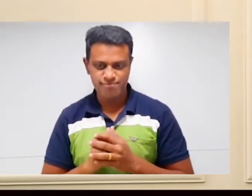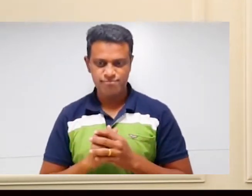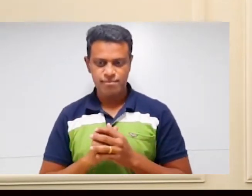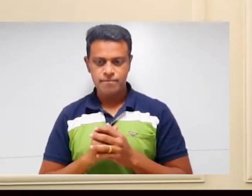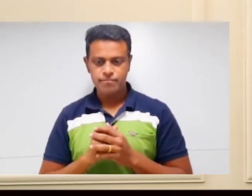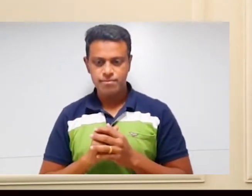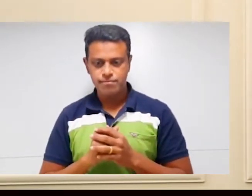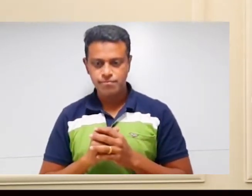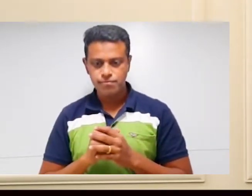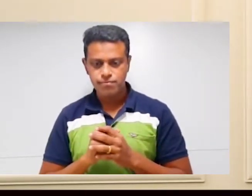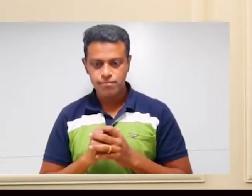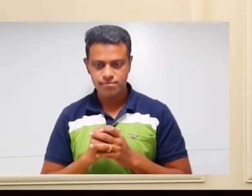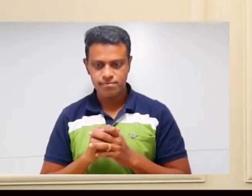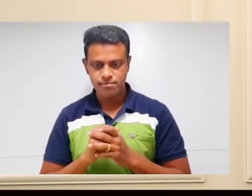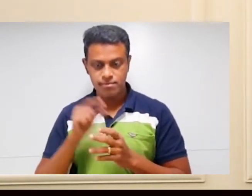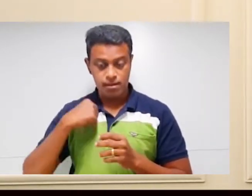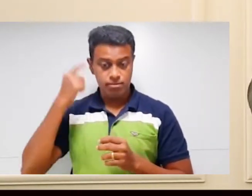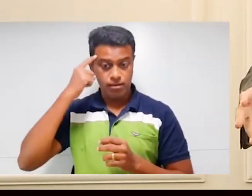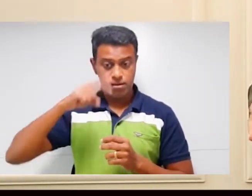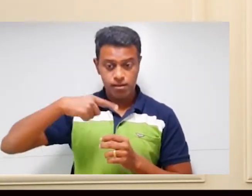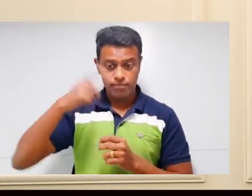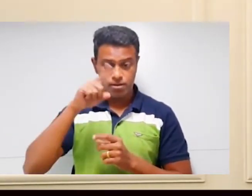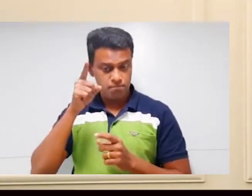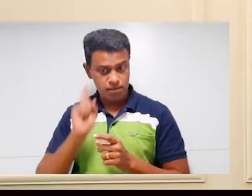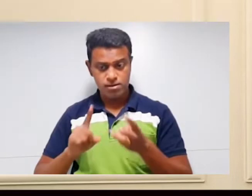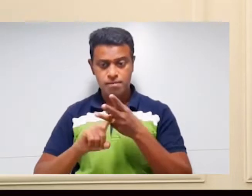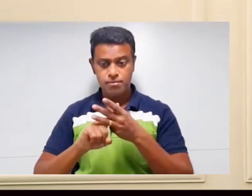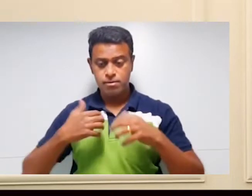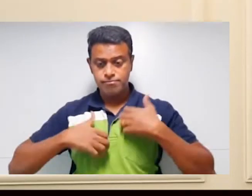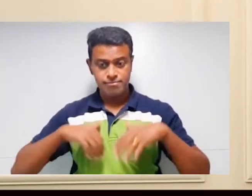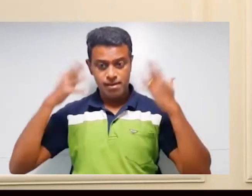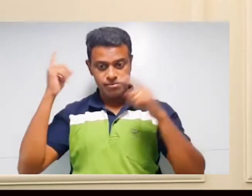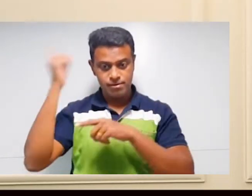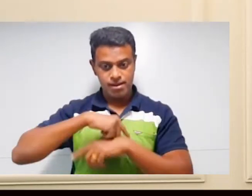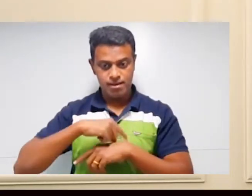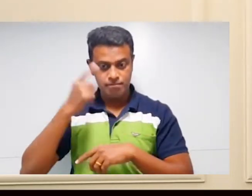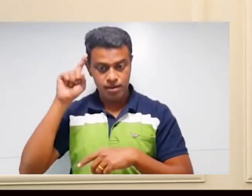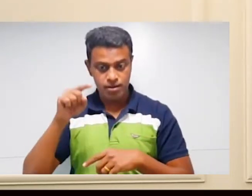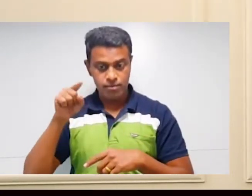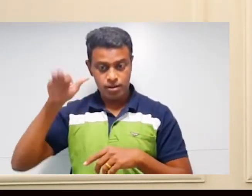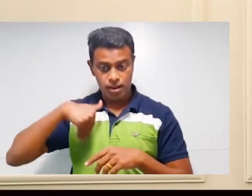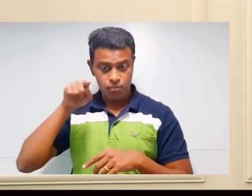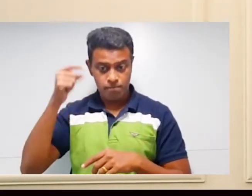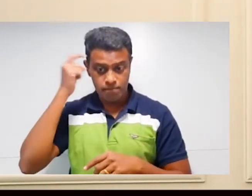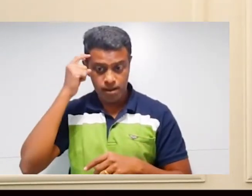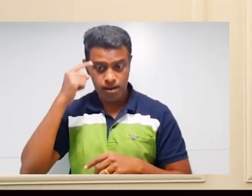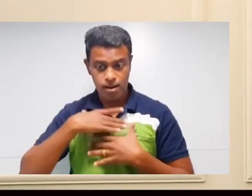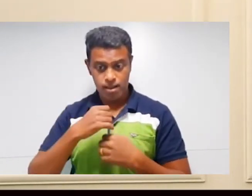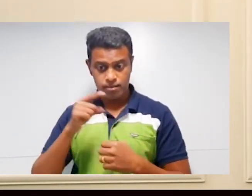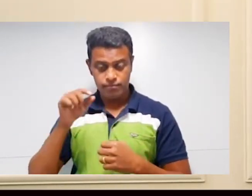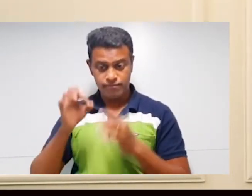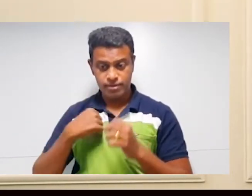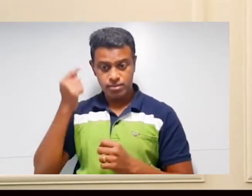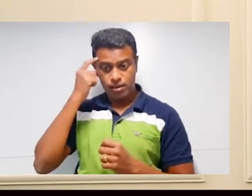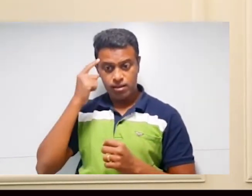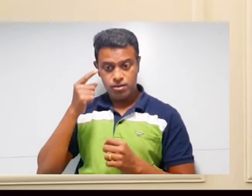I'm thinking, no, this can't be there. I think every day should be an Employee Appreciation Day. But then it comes to your mind, like if I think through,